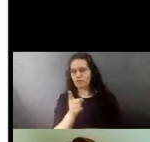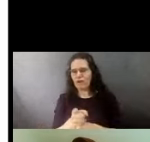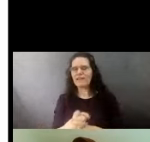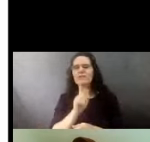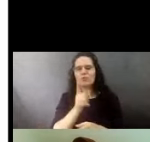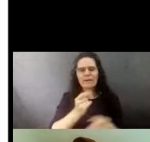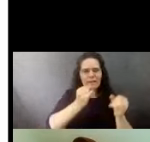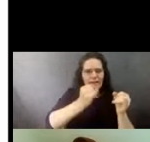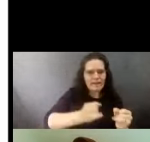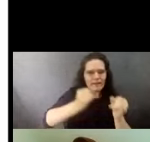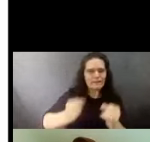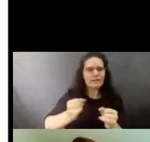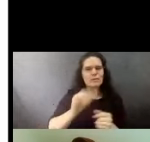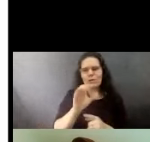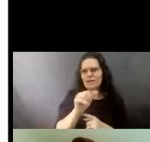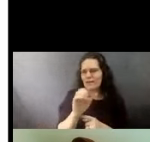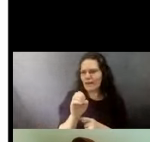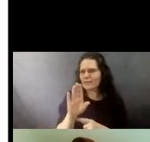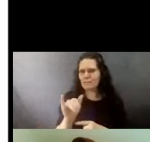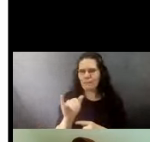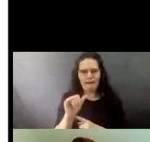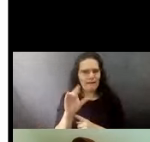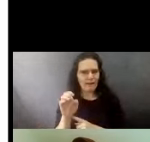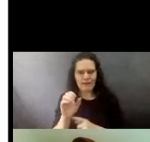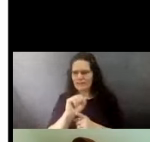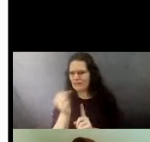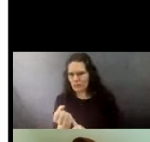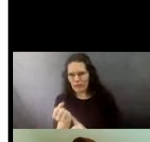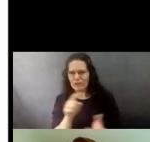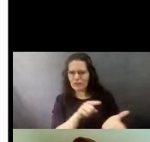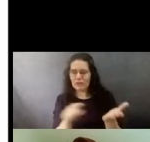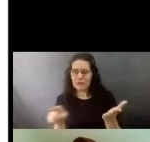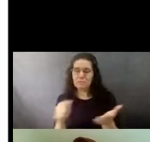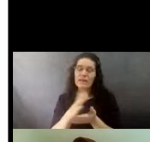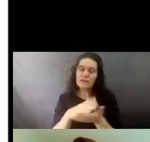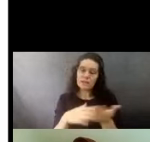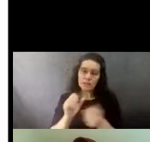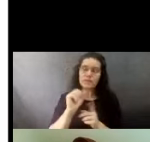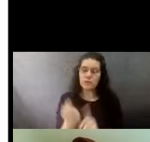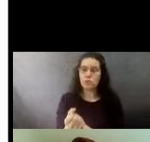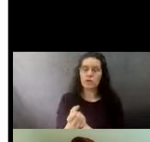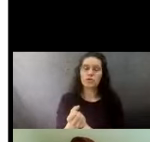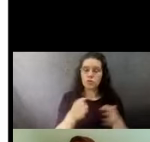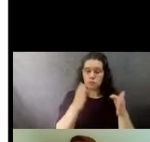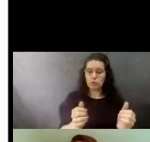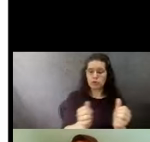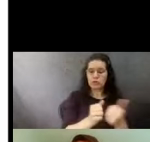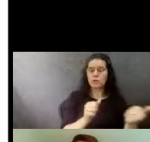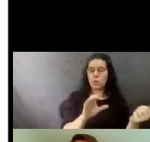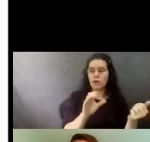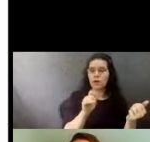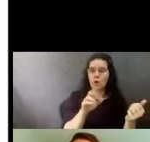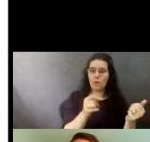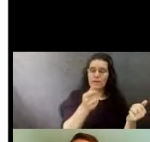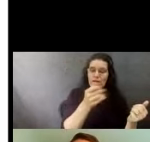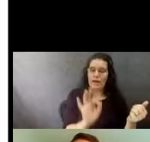individual. And so in some situations, somebody who has COVID-19, as Claudia explained, is going to have